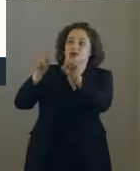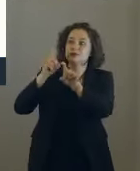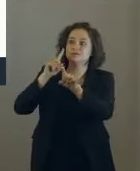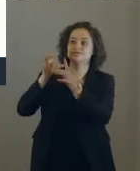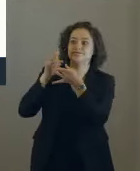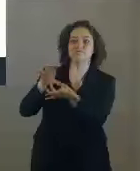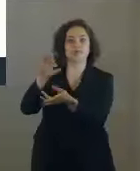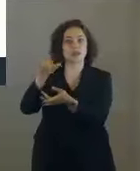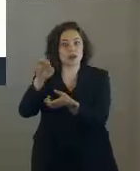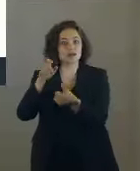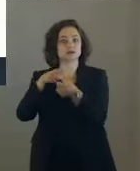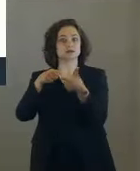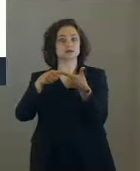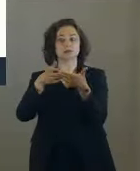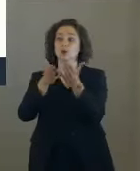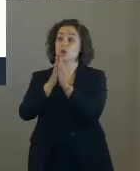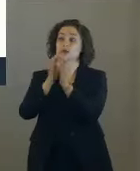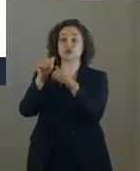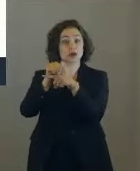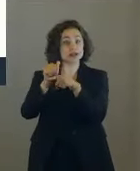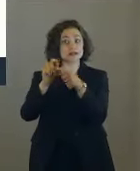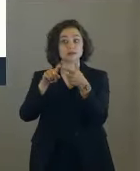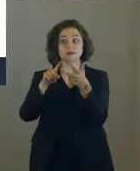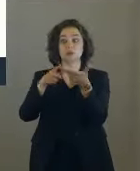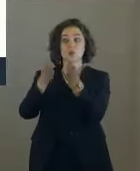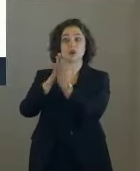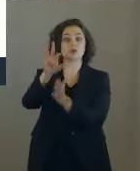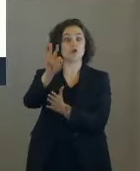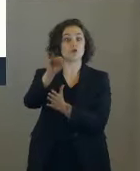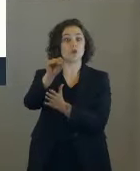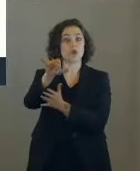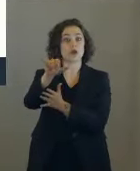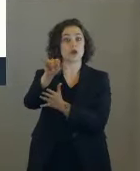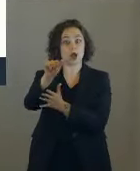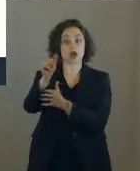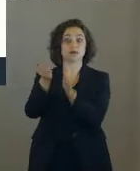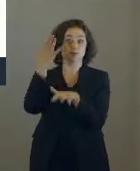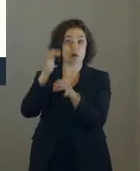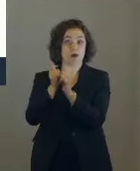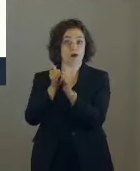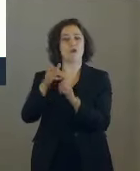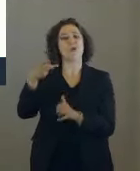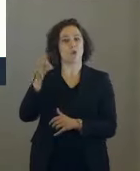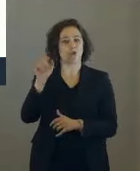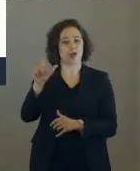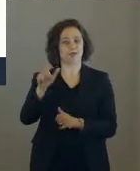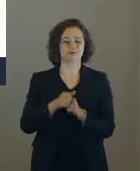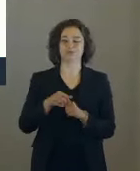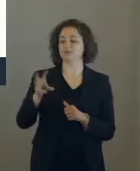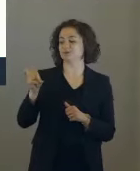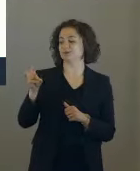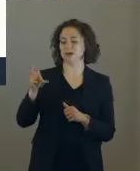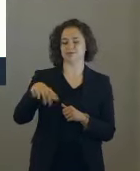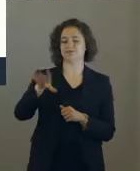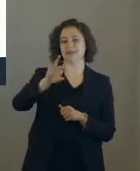cases, requests for training, requests for FOIA have come into the portal. There have been 86 portal messages sent back